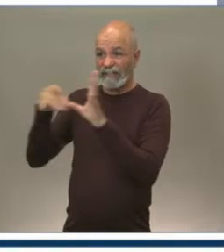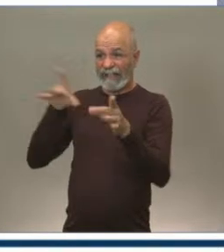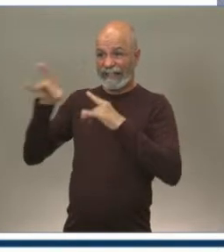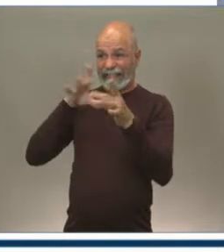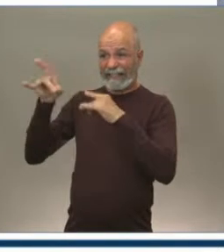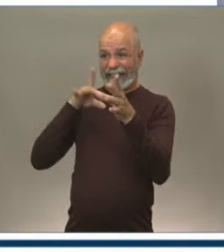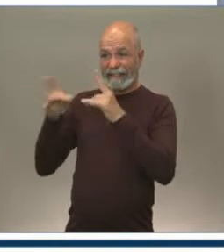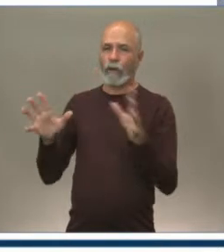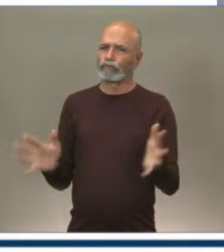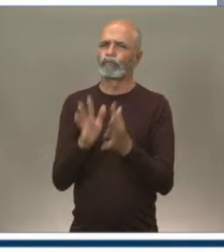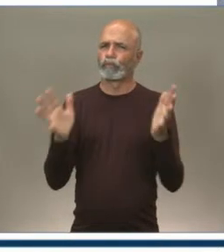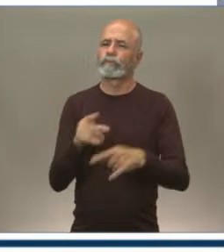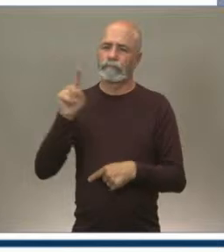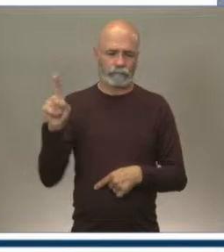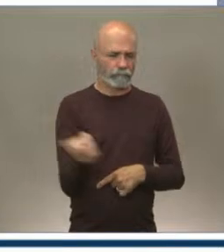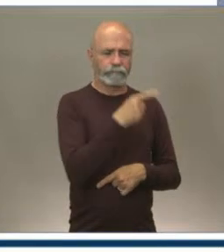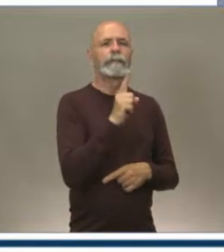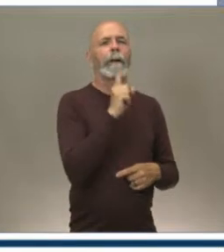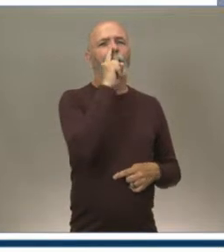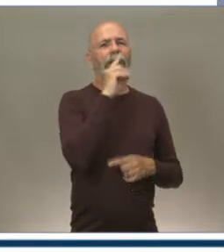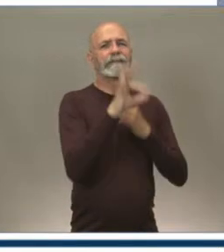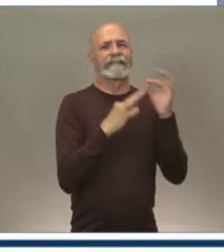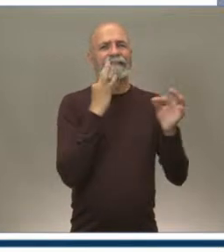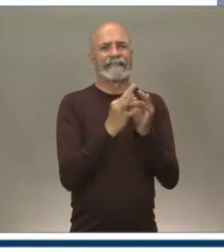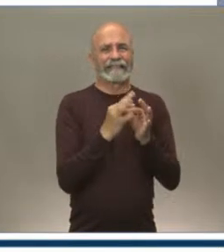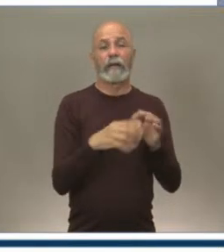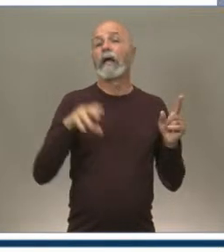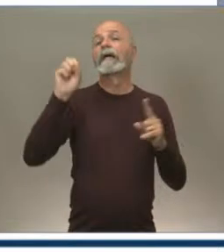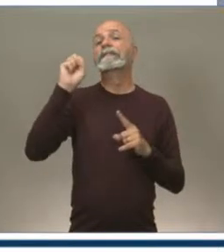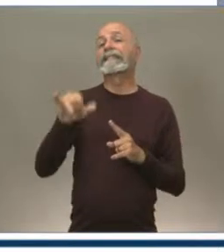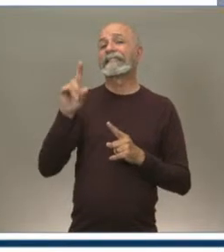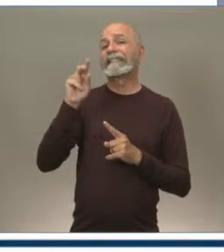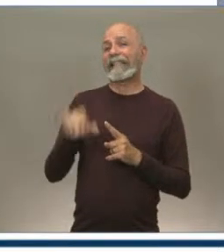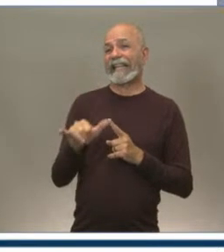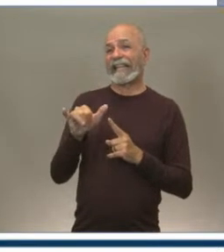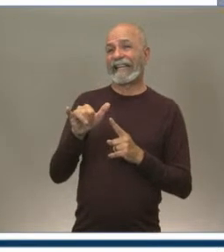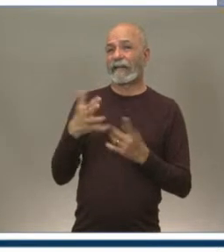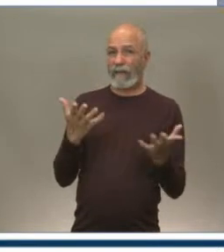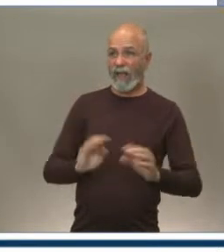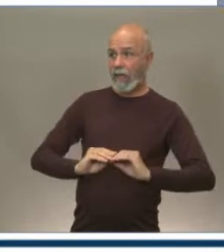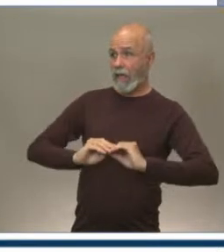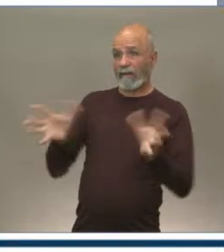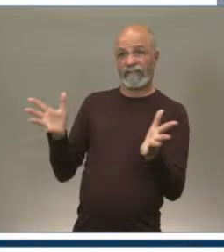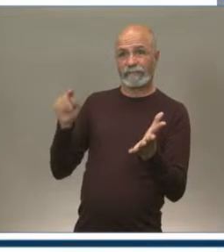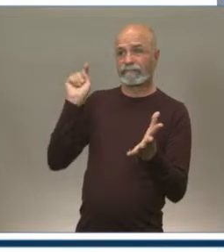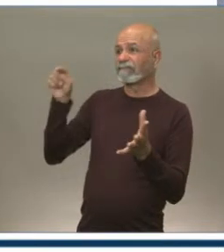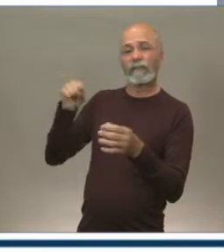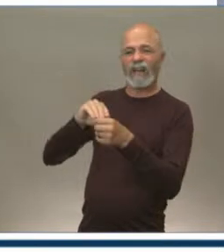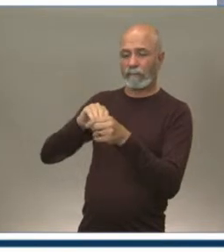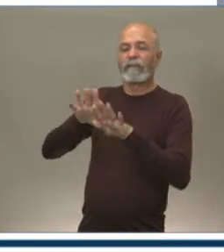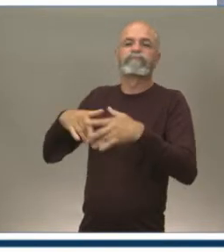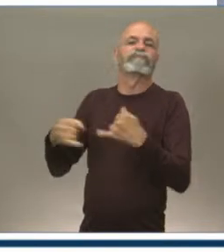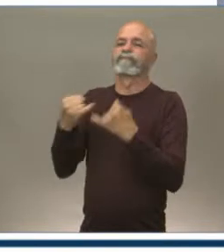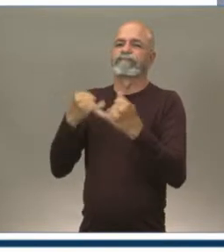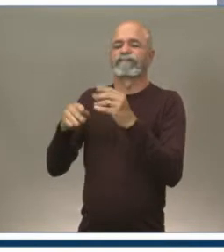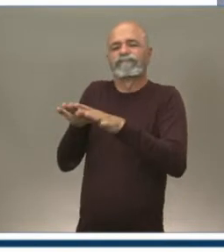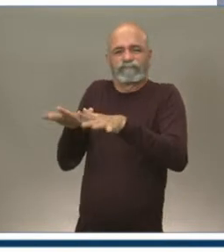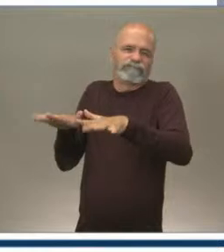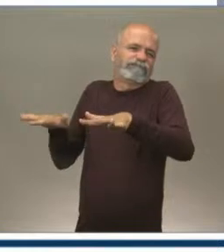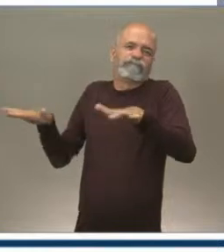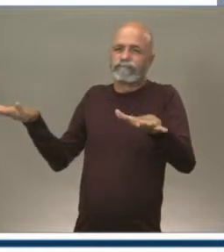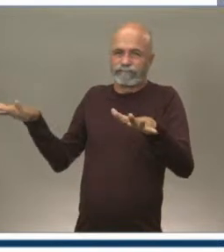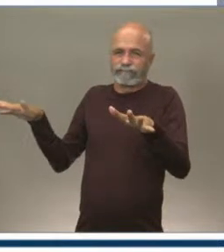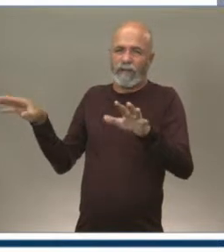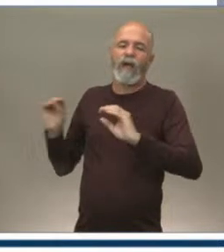in Sydney is an indication that the variants are very much on the move in different parts of our provinces, and the importance to follow our restrictions